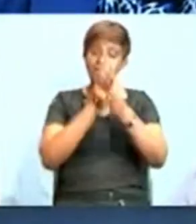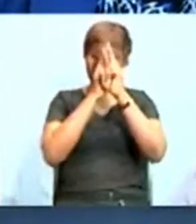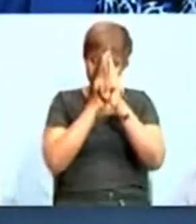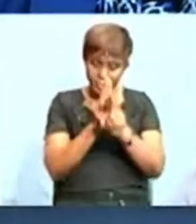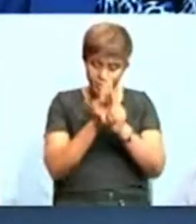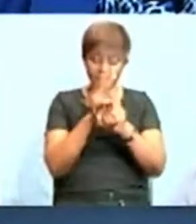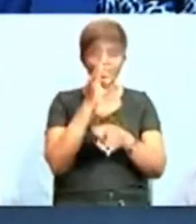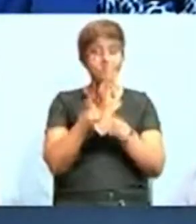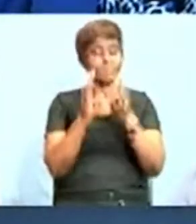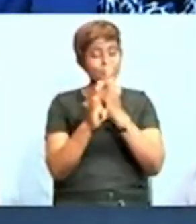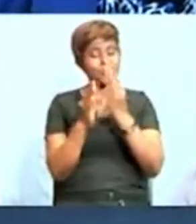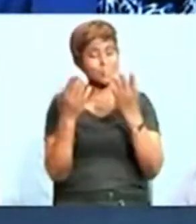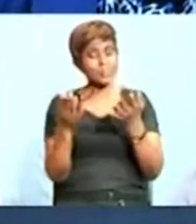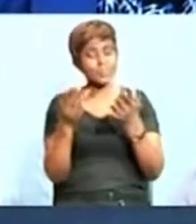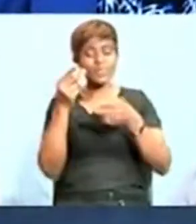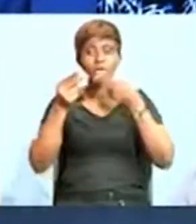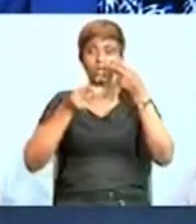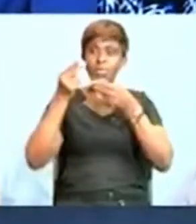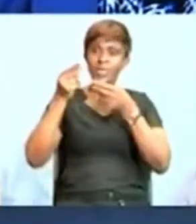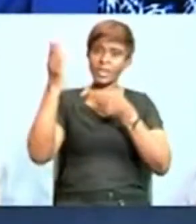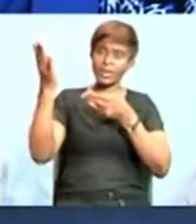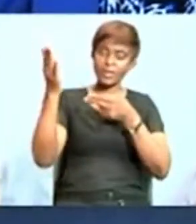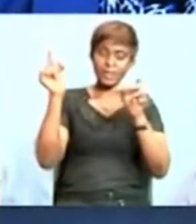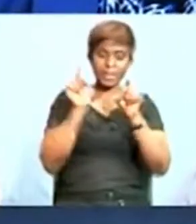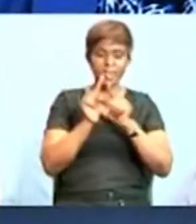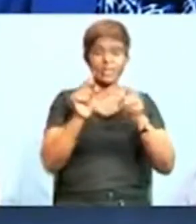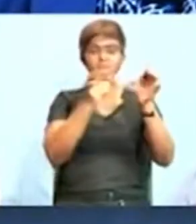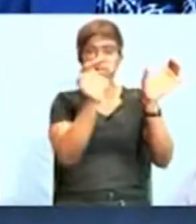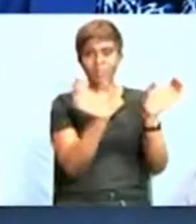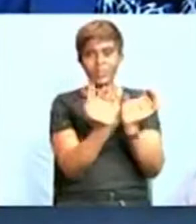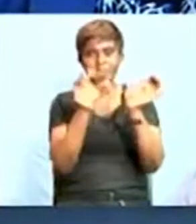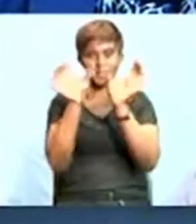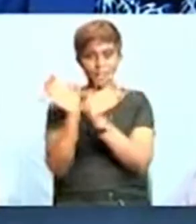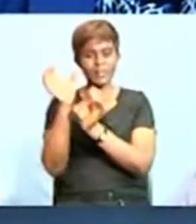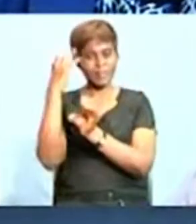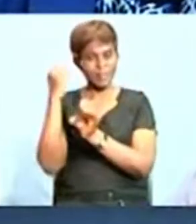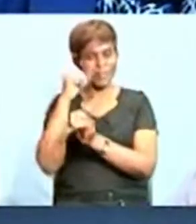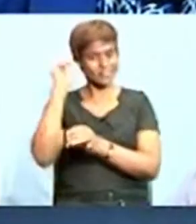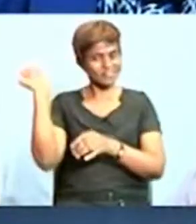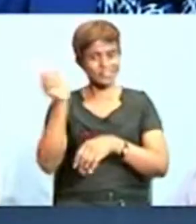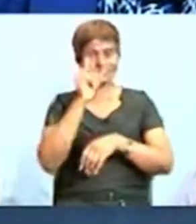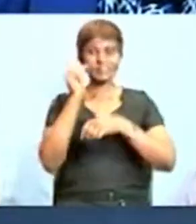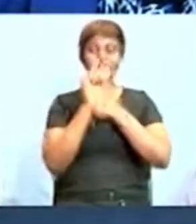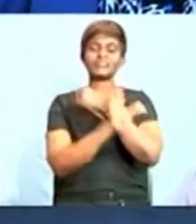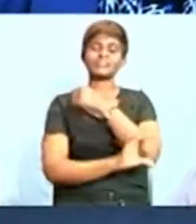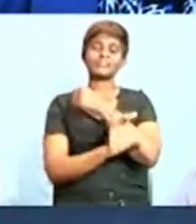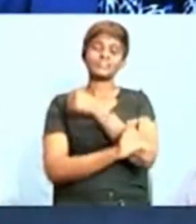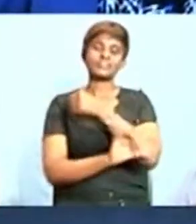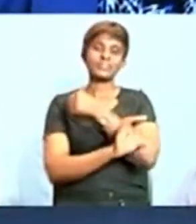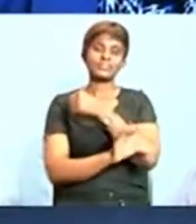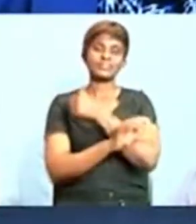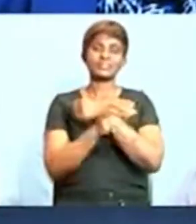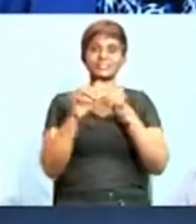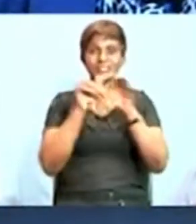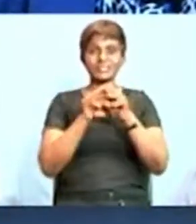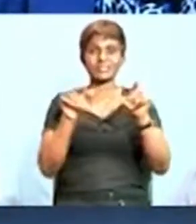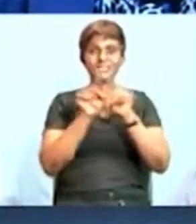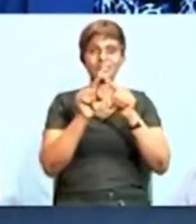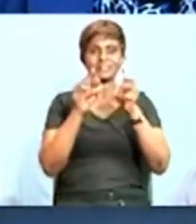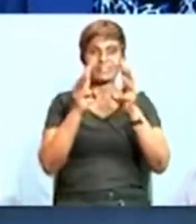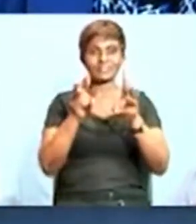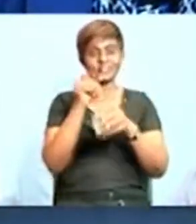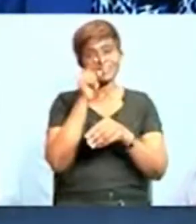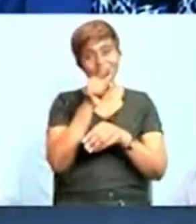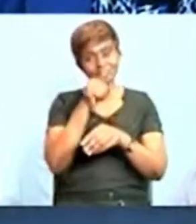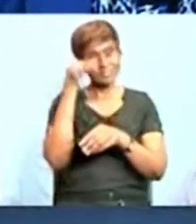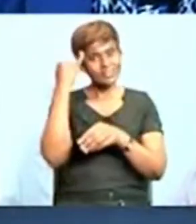buildings, Parliament motel, and even our constituency offices across the country. In the same vein, the